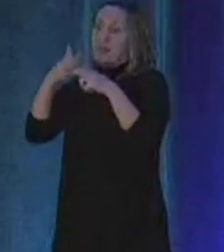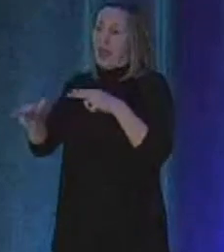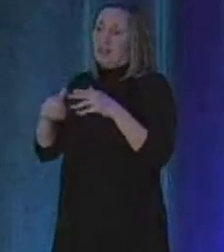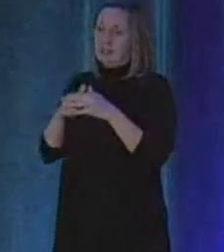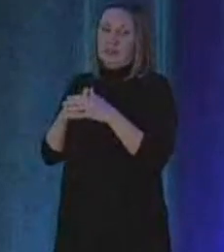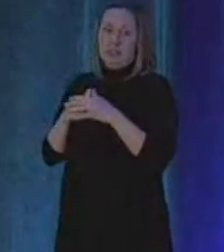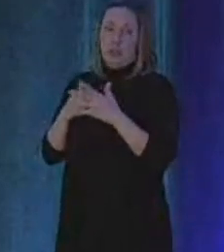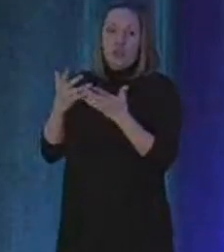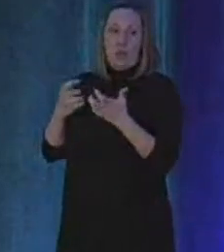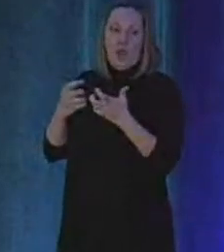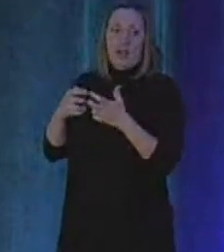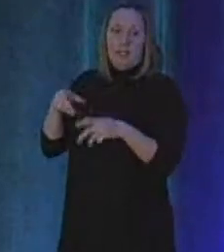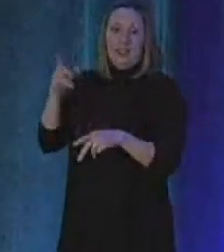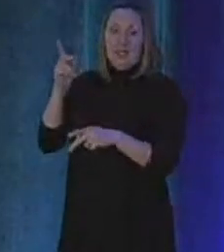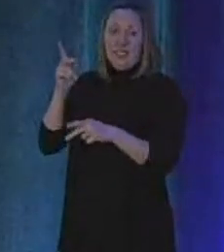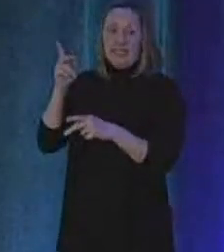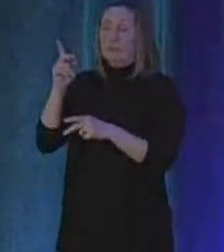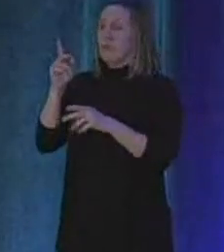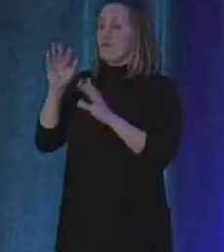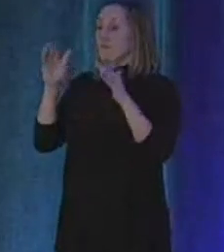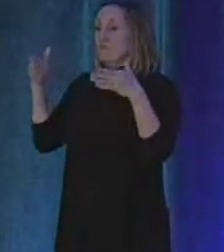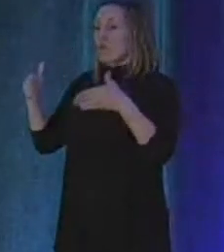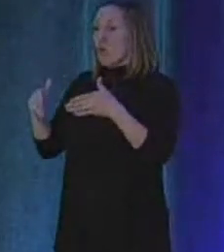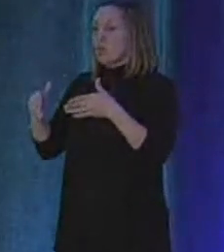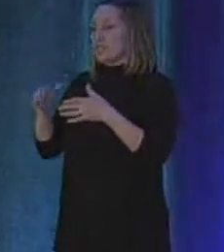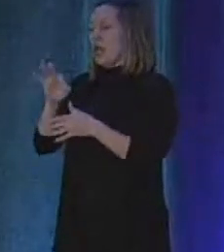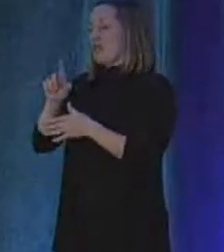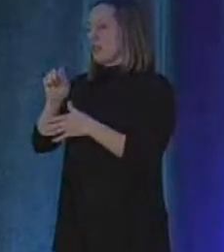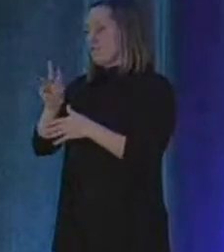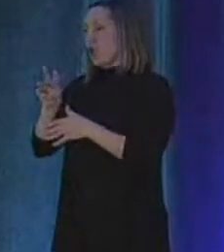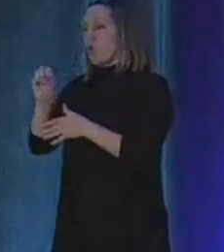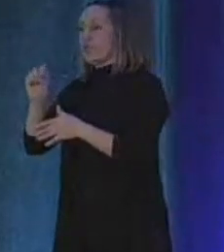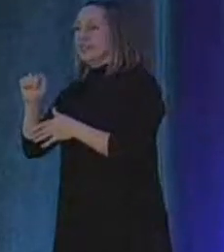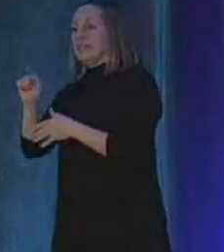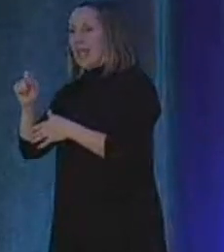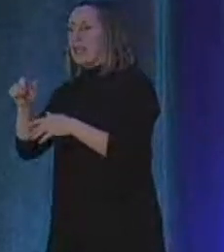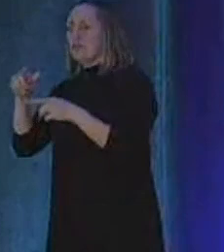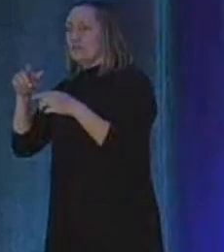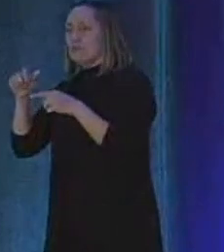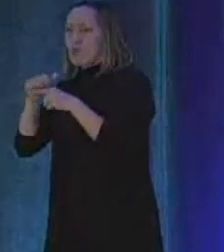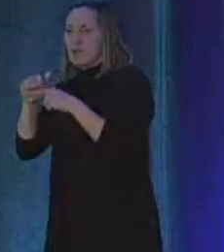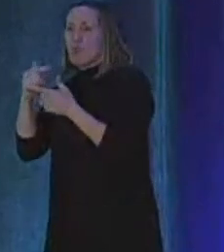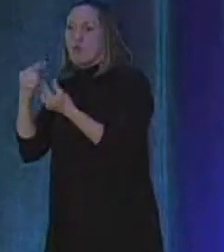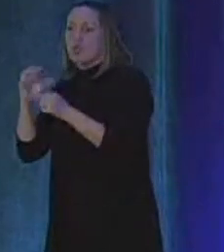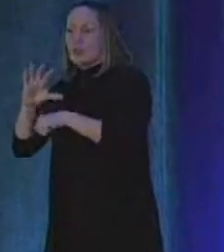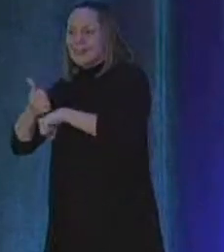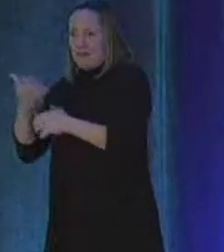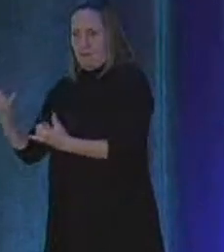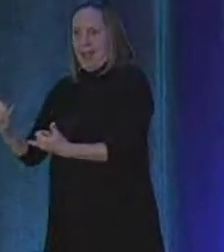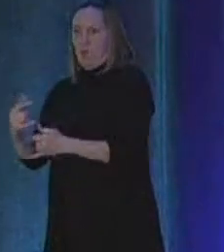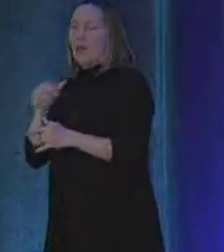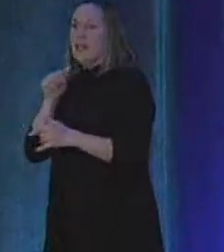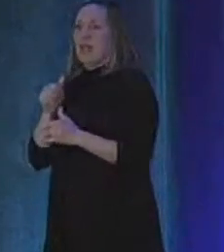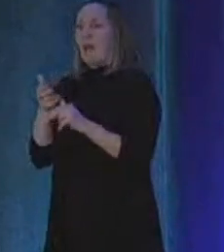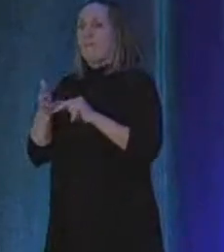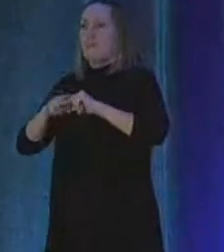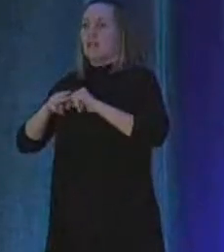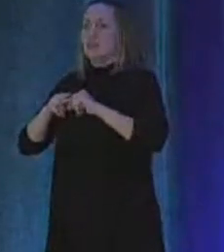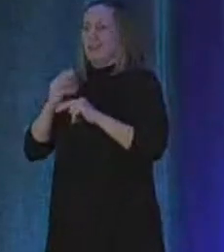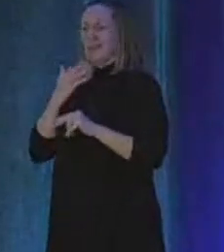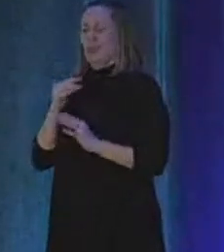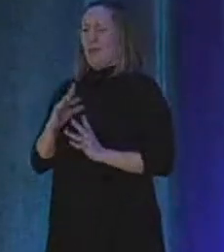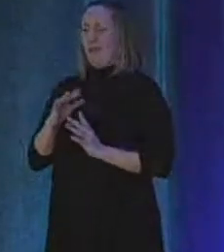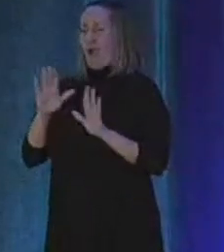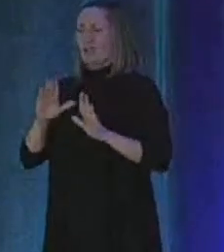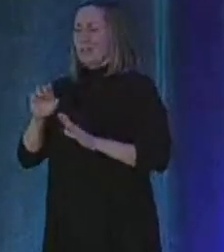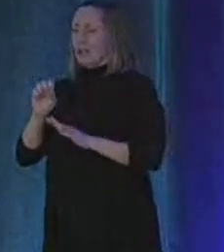our attention on the actual flow state practices that we're putting into place instead of, building a super sweet app to keep